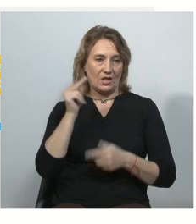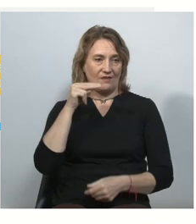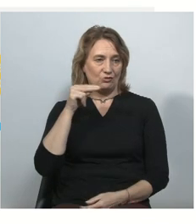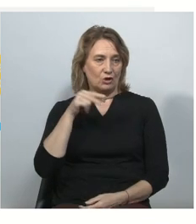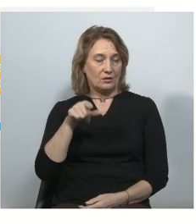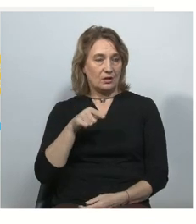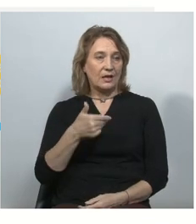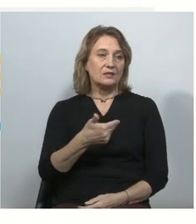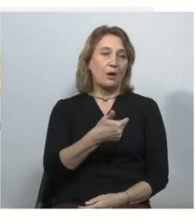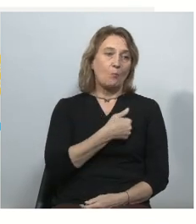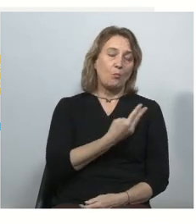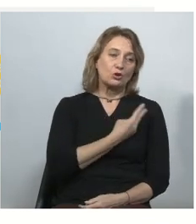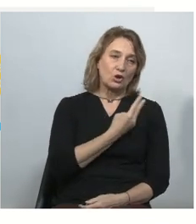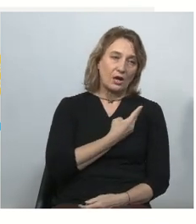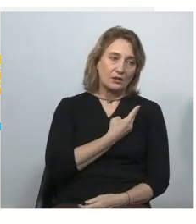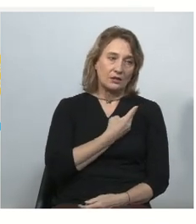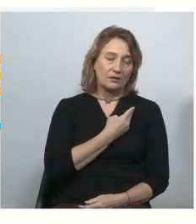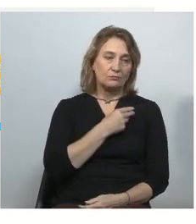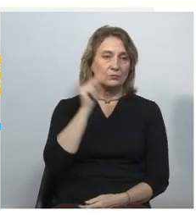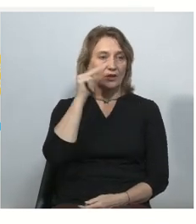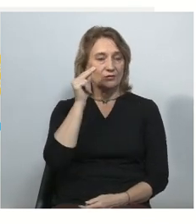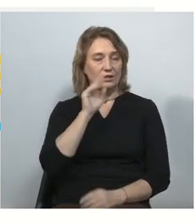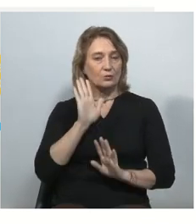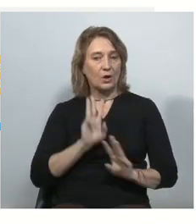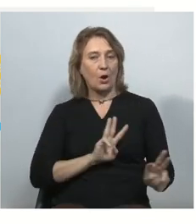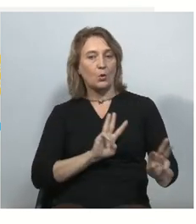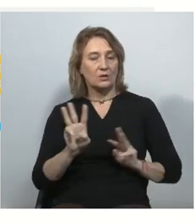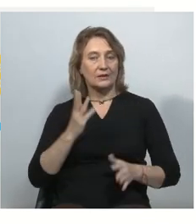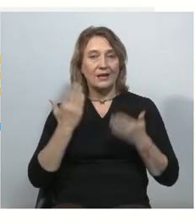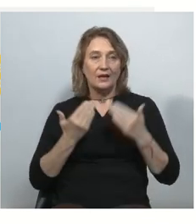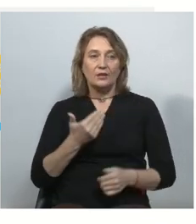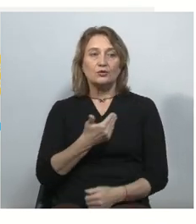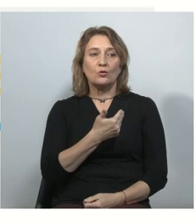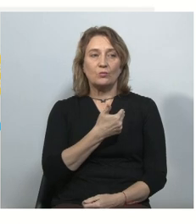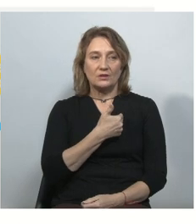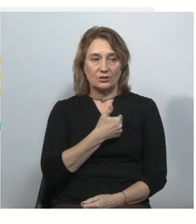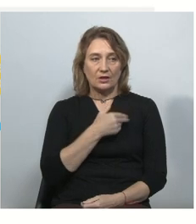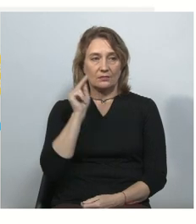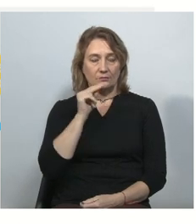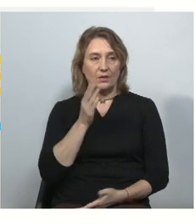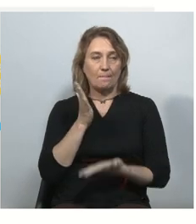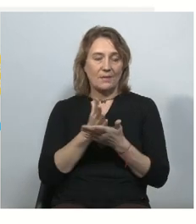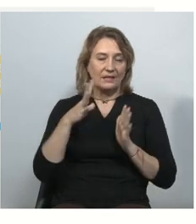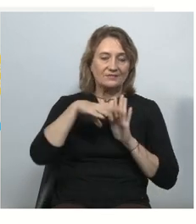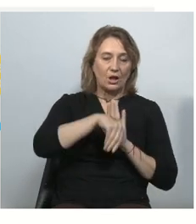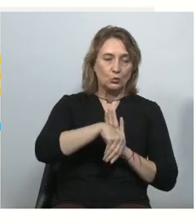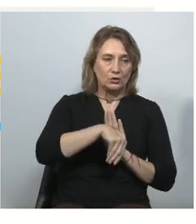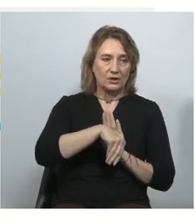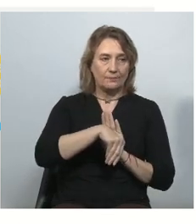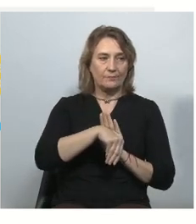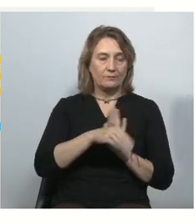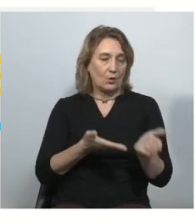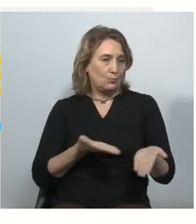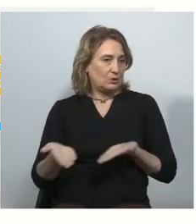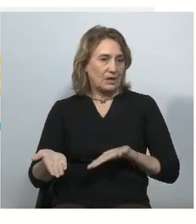education. If they want to study only online, they can do that. If they want to blend it with offline